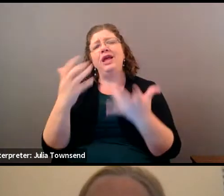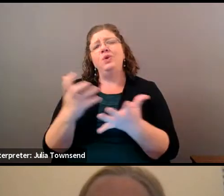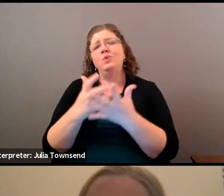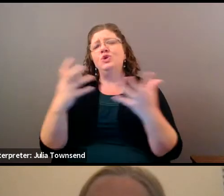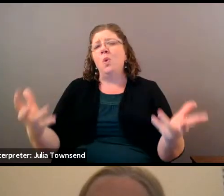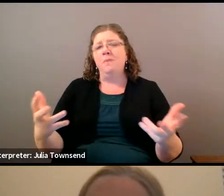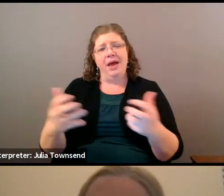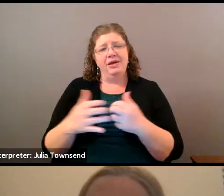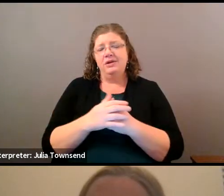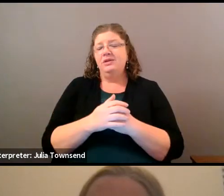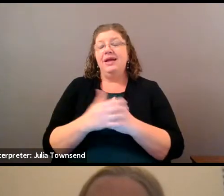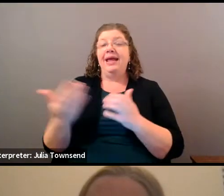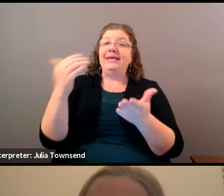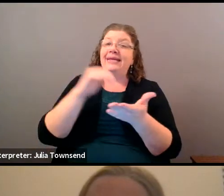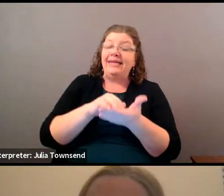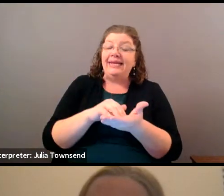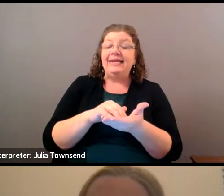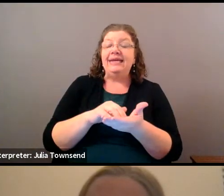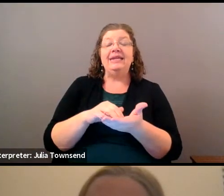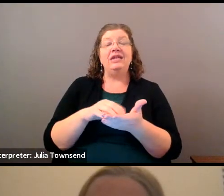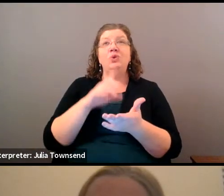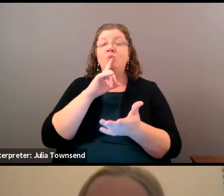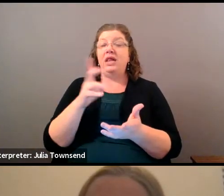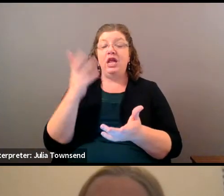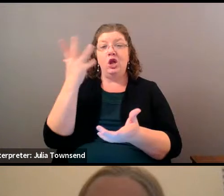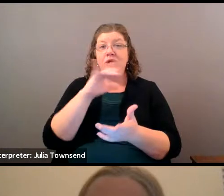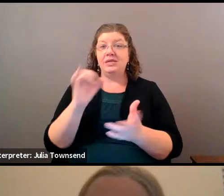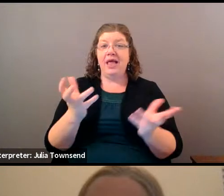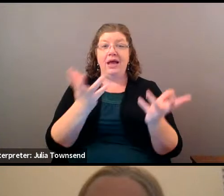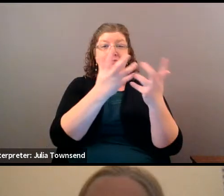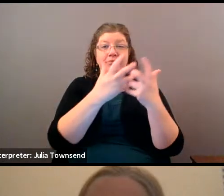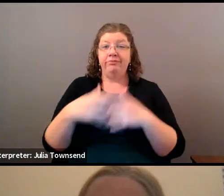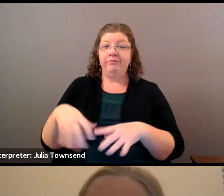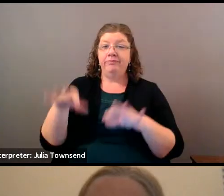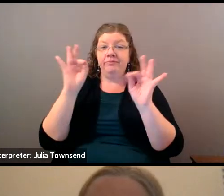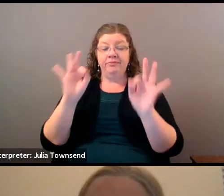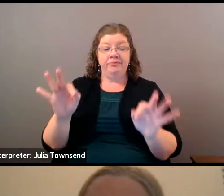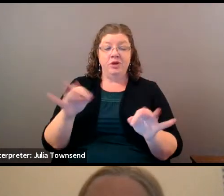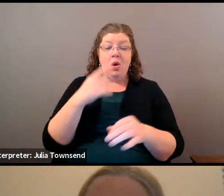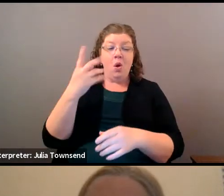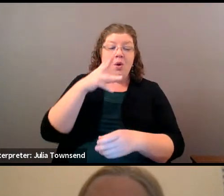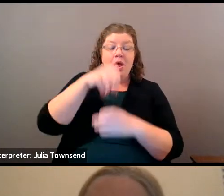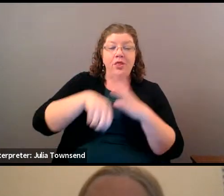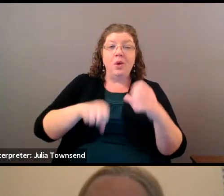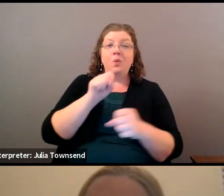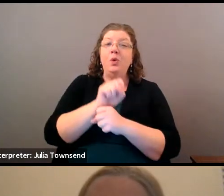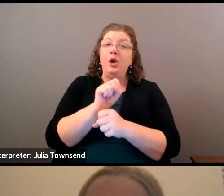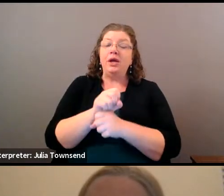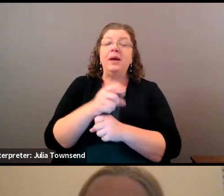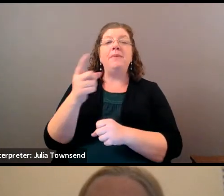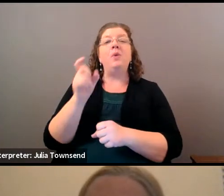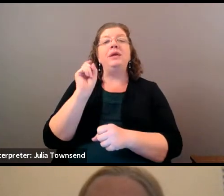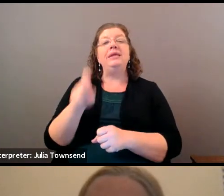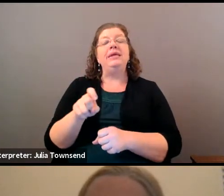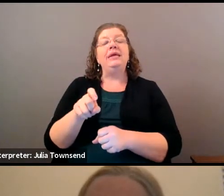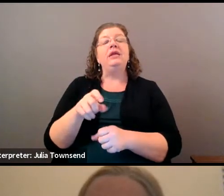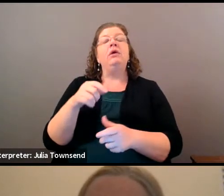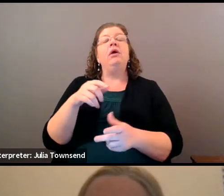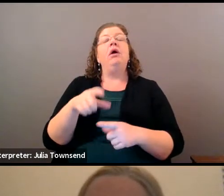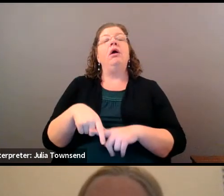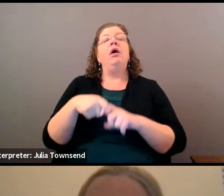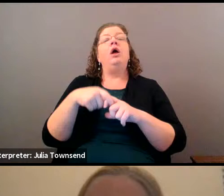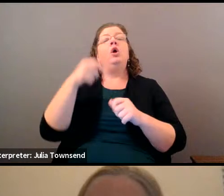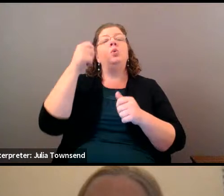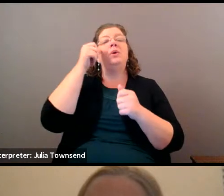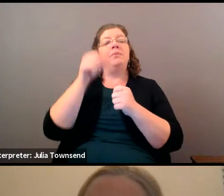I'm just, again, it looks seamless and like this always was in the works, but we need to step back and remember that summer